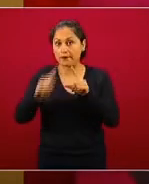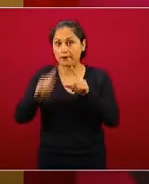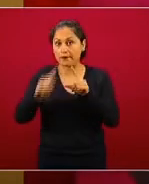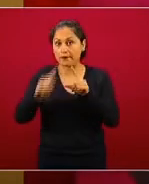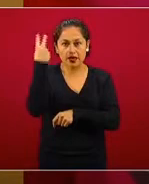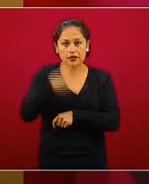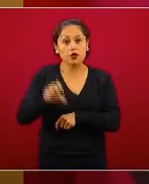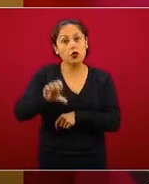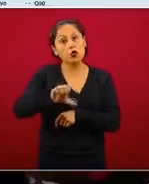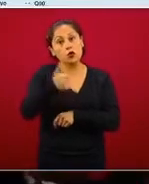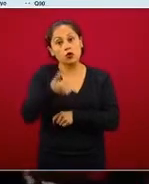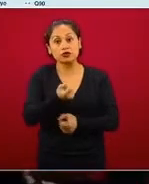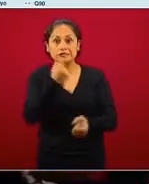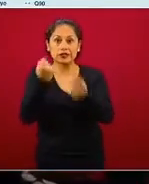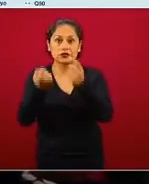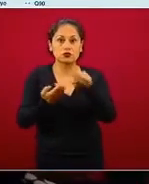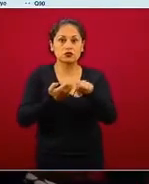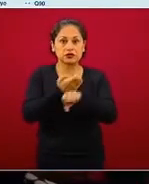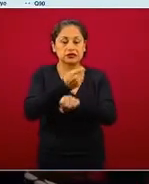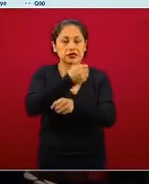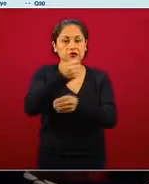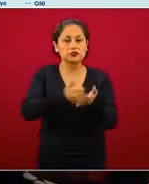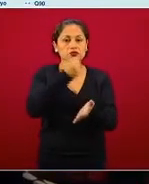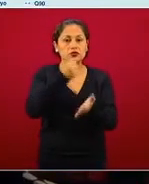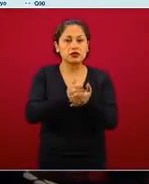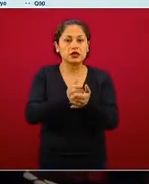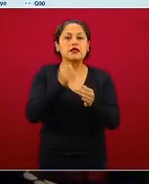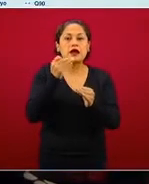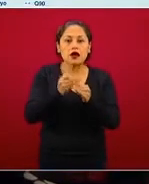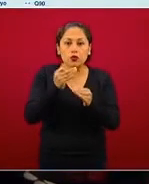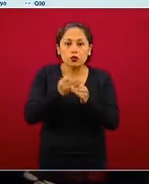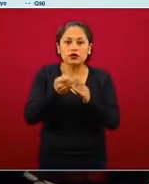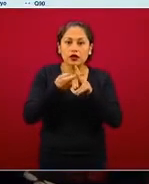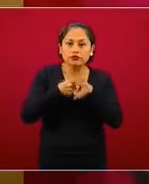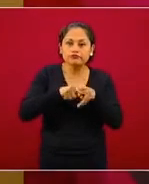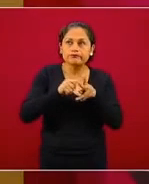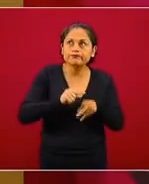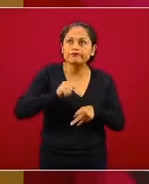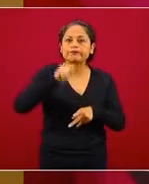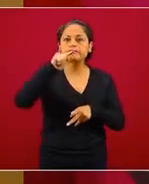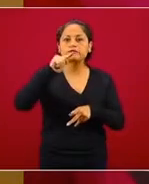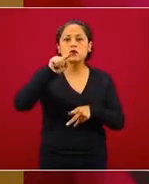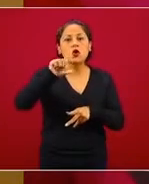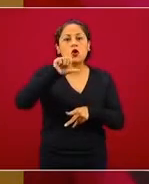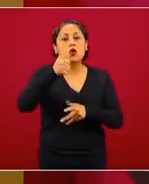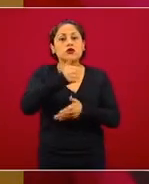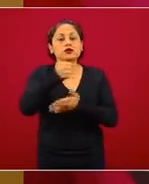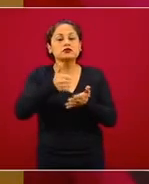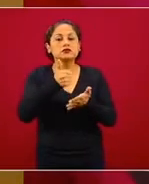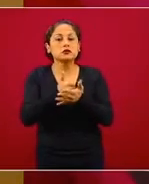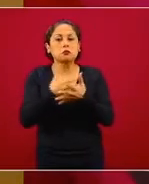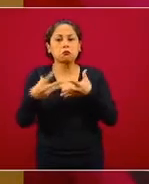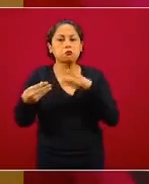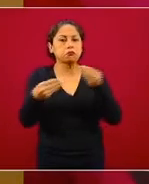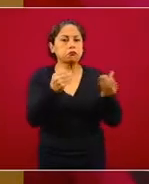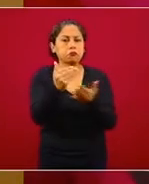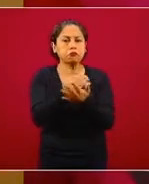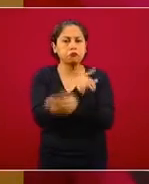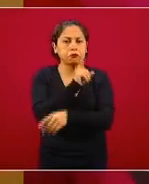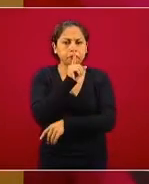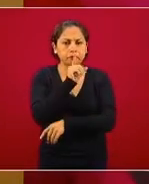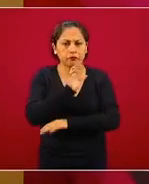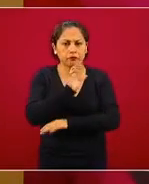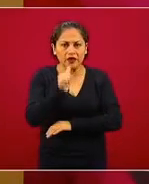health safety measures, because it's not convenient for the country to have a generalized